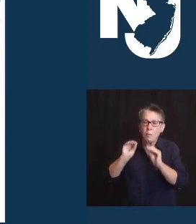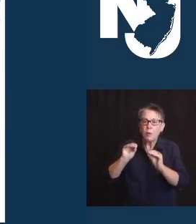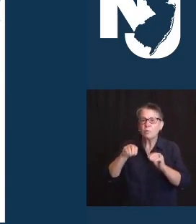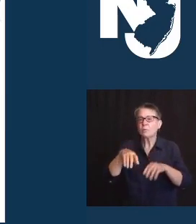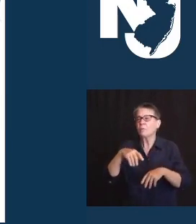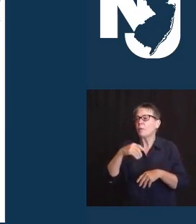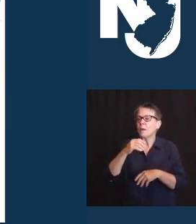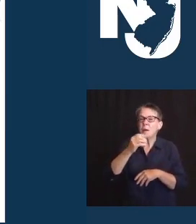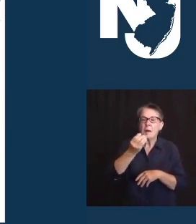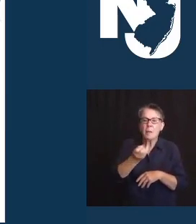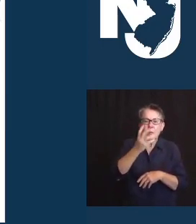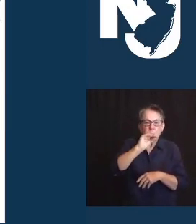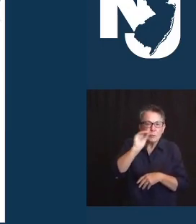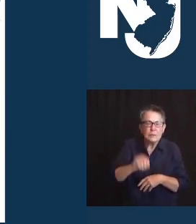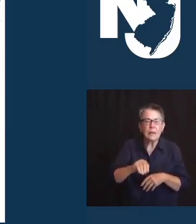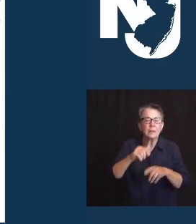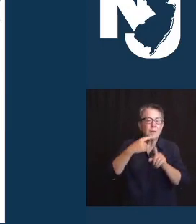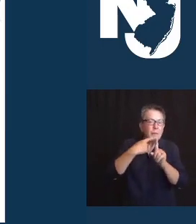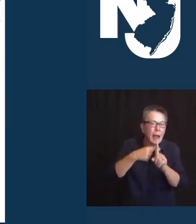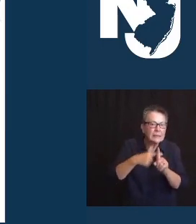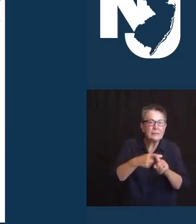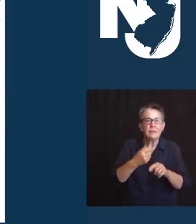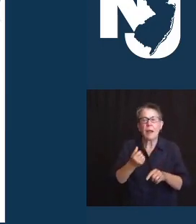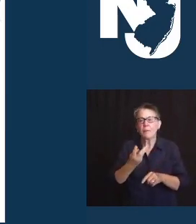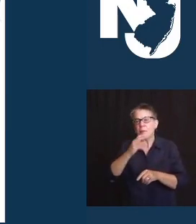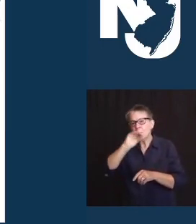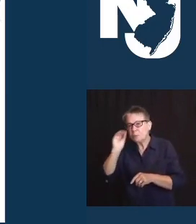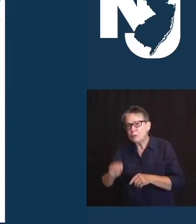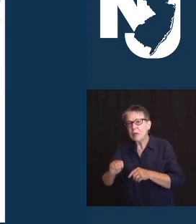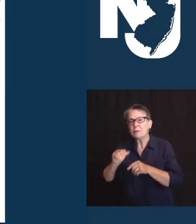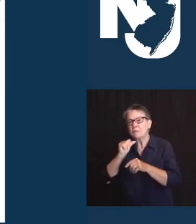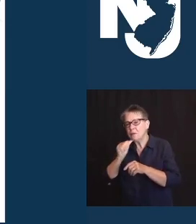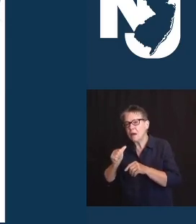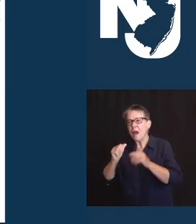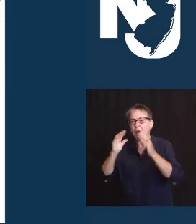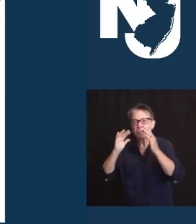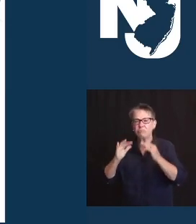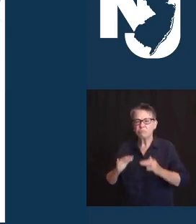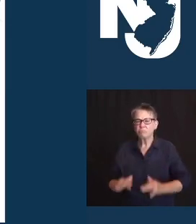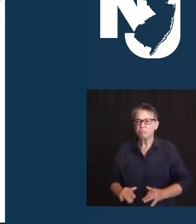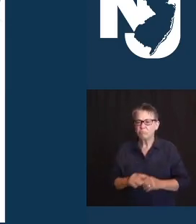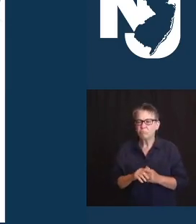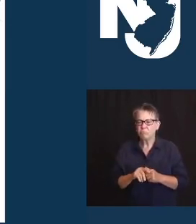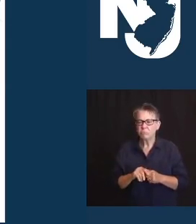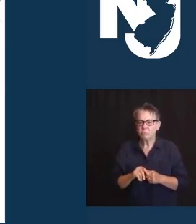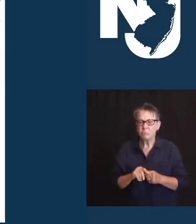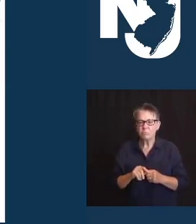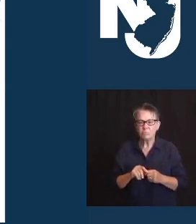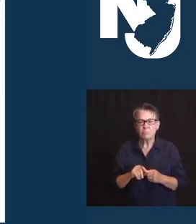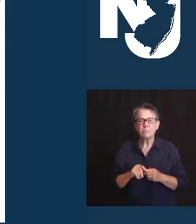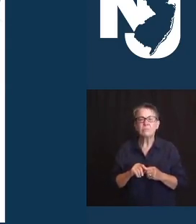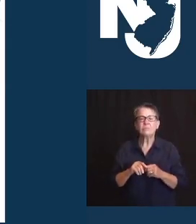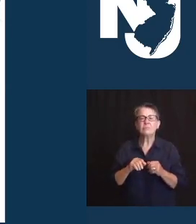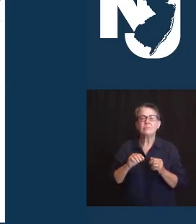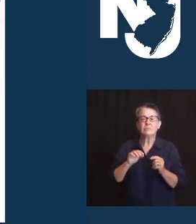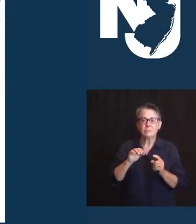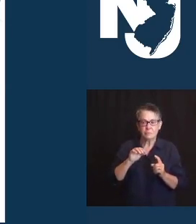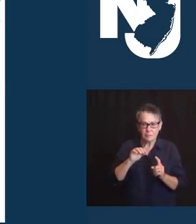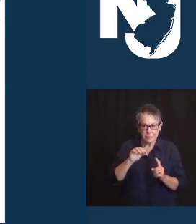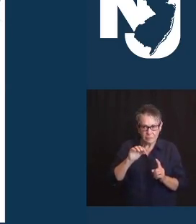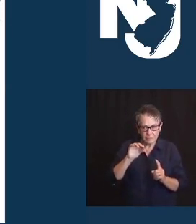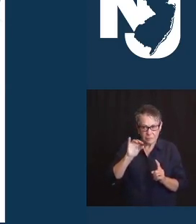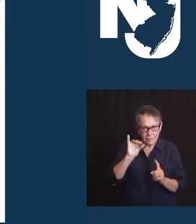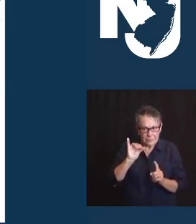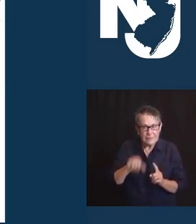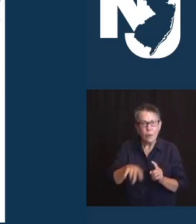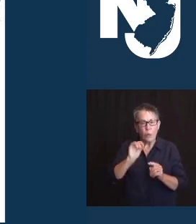of illness onset. The breakdowns by race and ethnicity are given greater clarity. And we are also